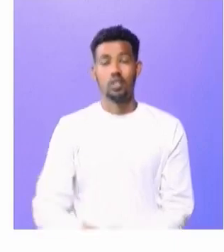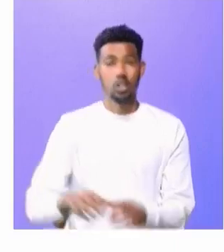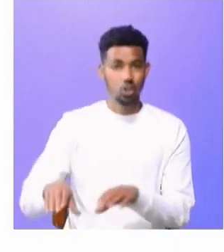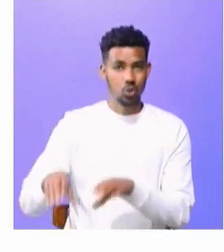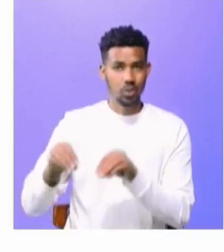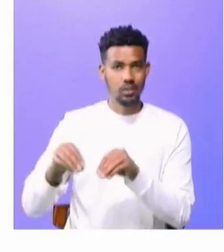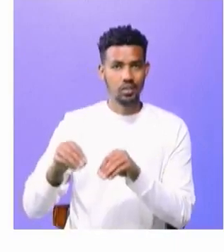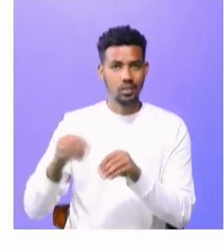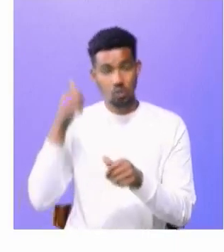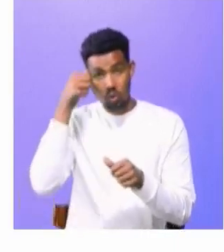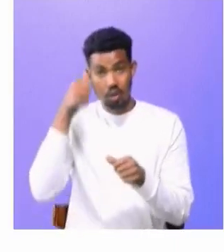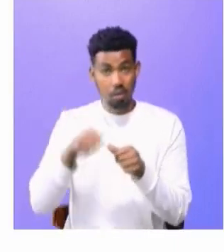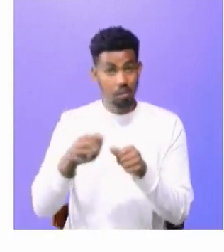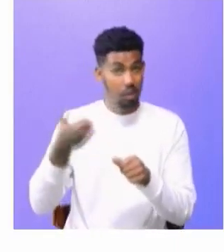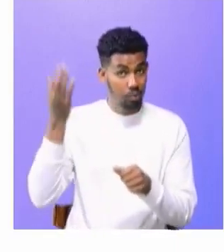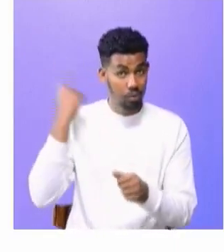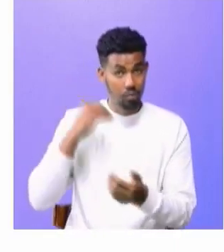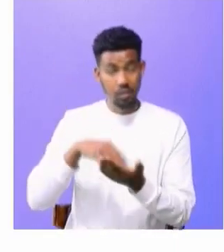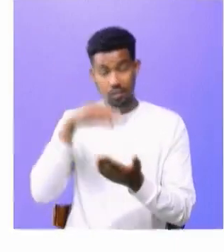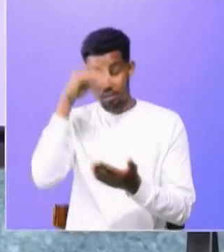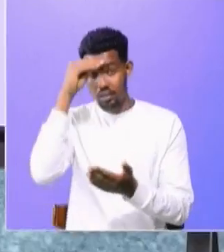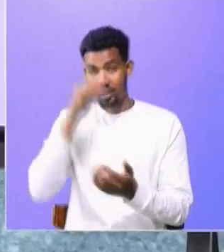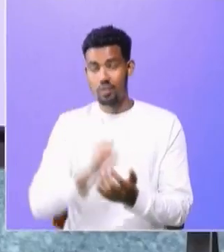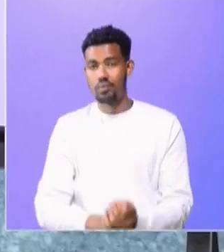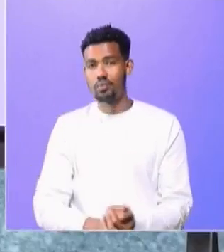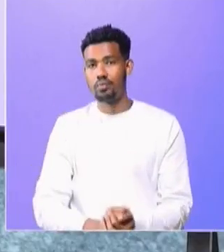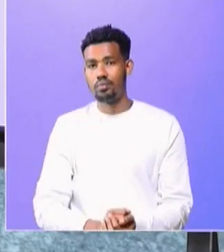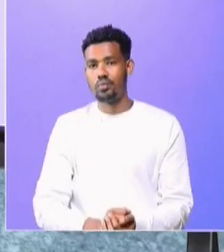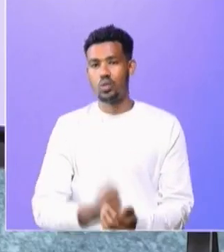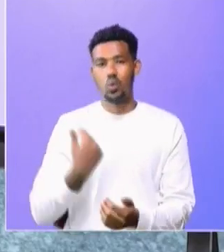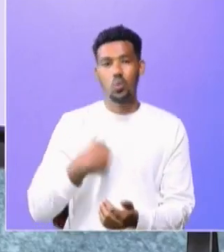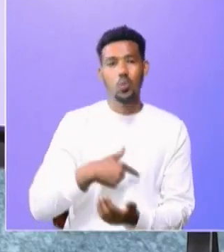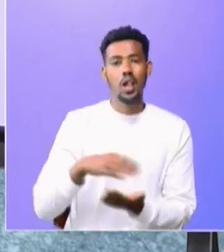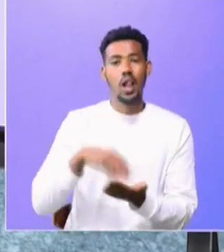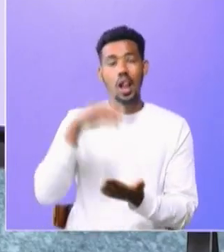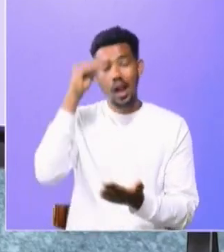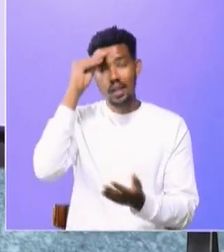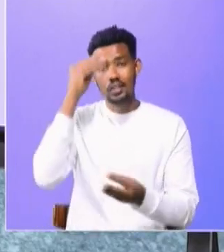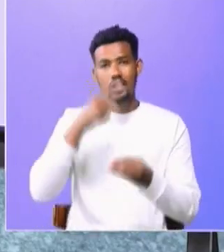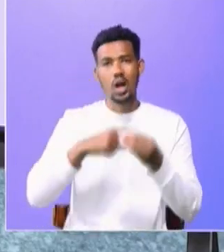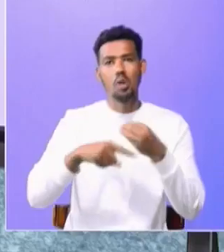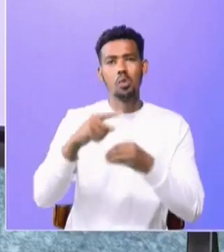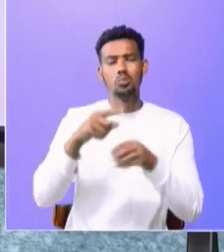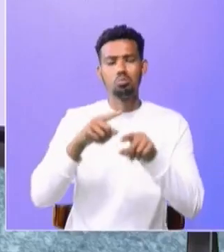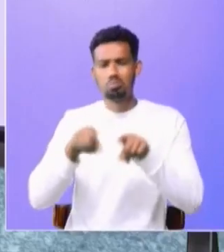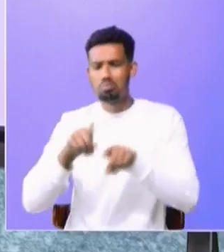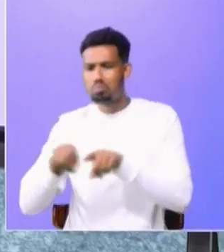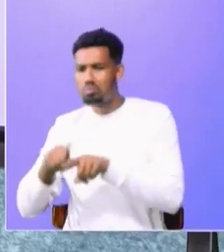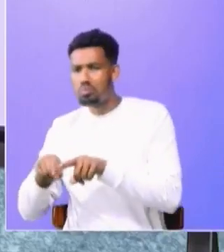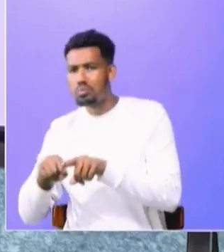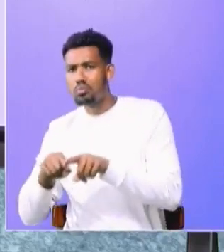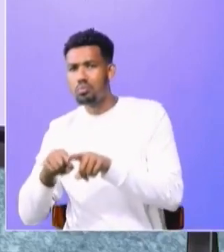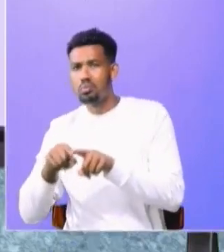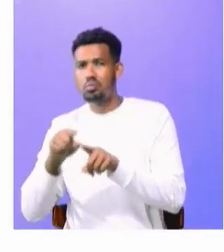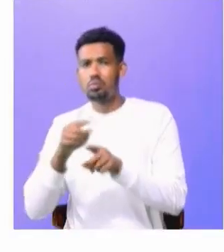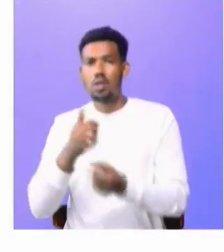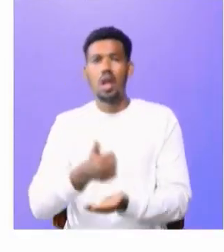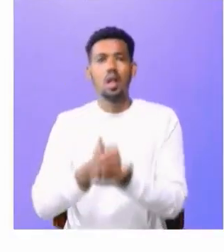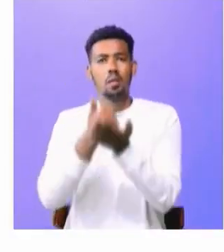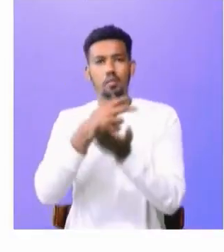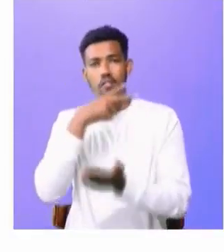Students, as you remember previous lesson, we were learning about different modal verbs